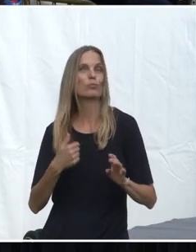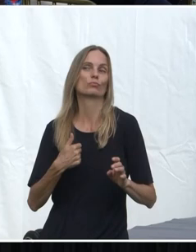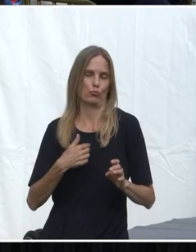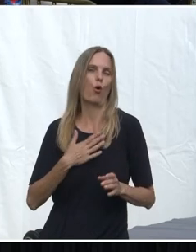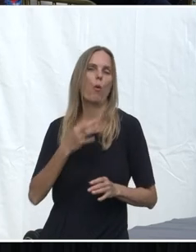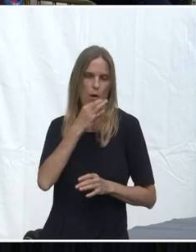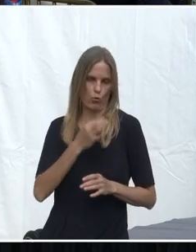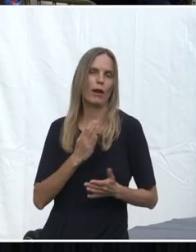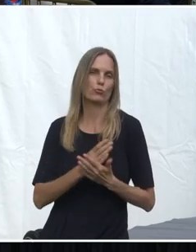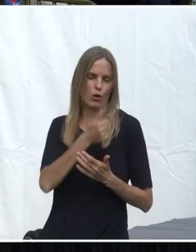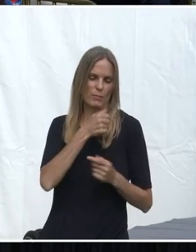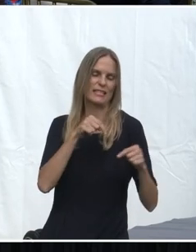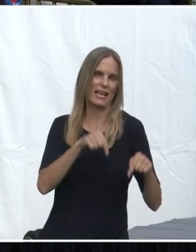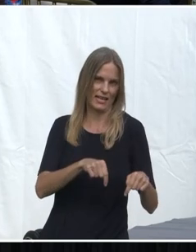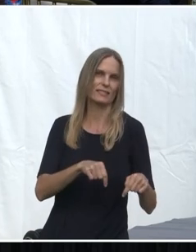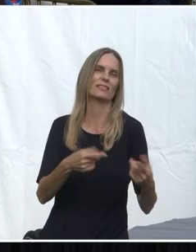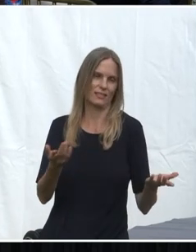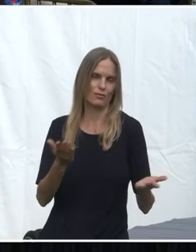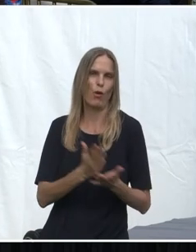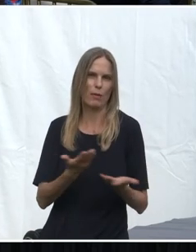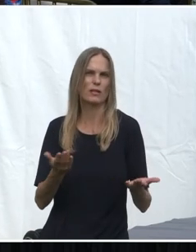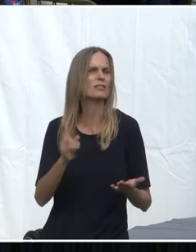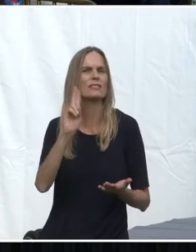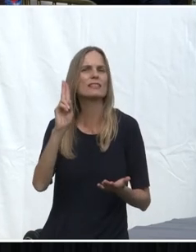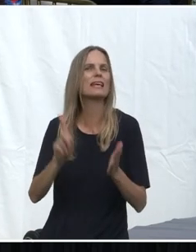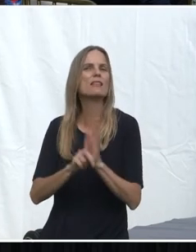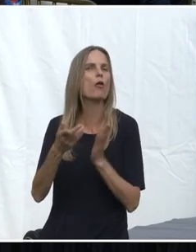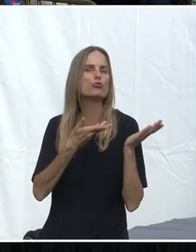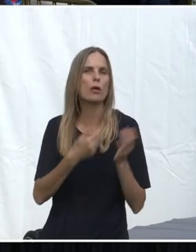Estonia? Who would like to start?